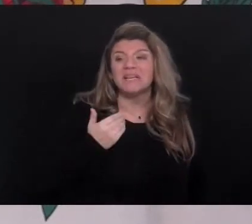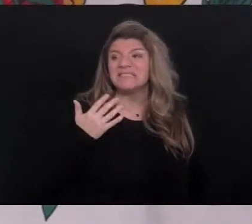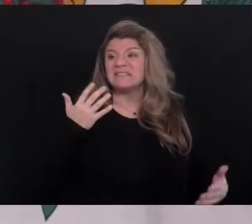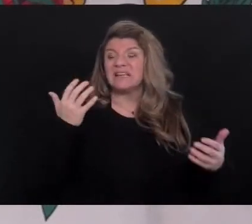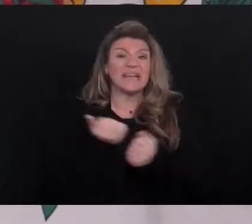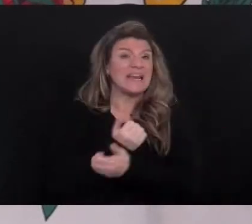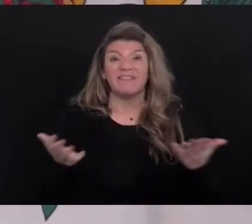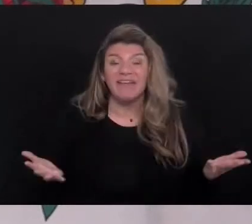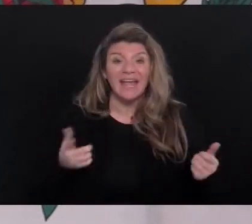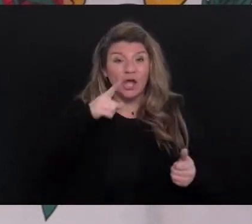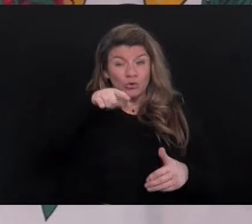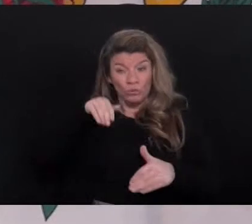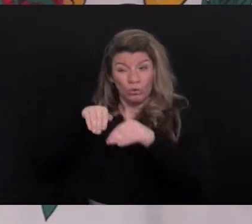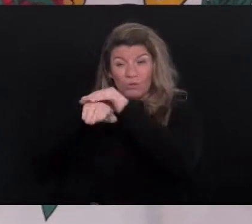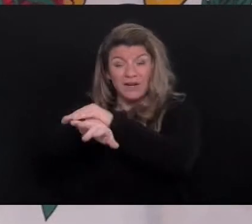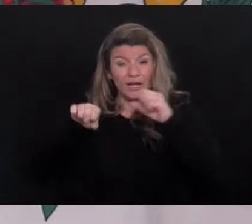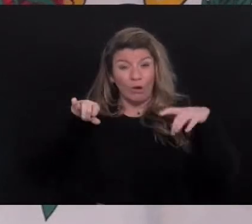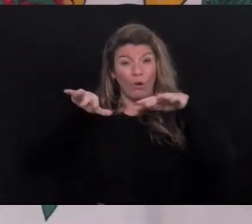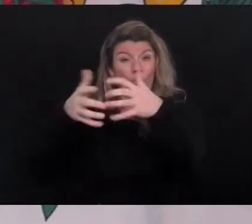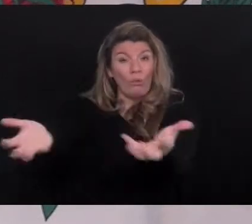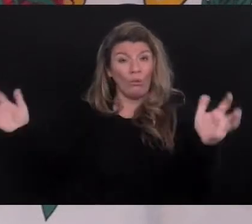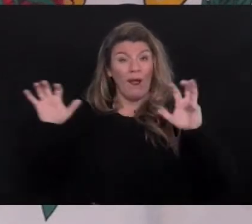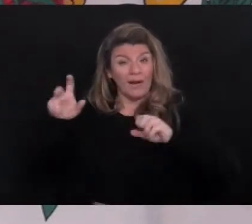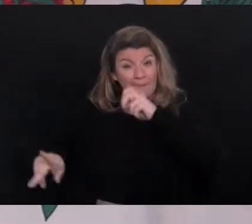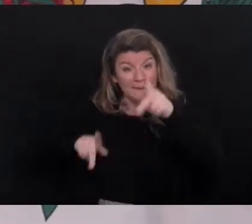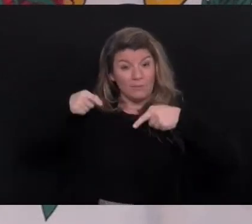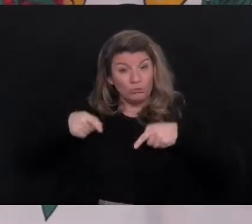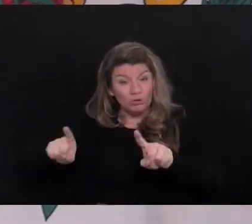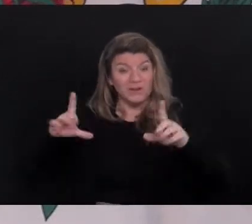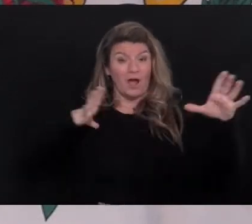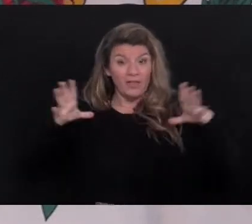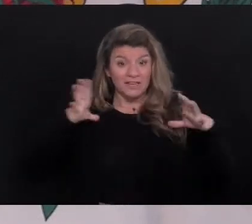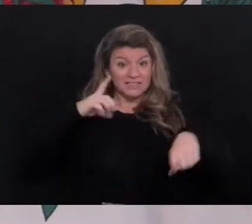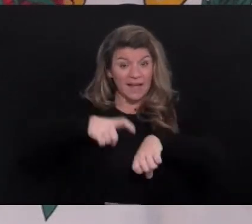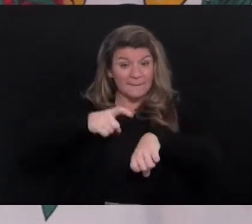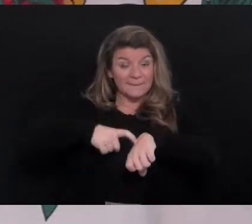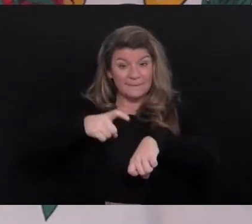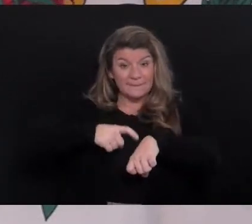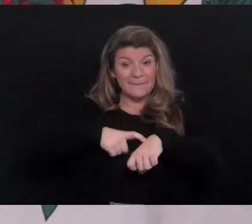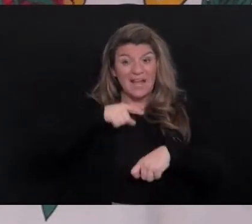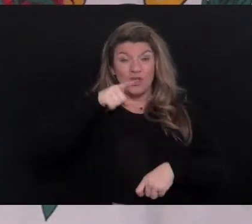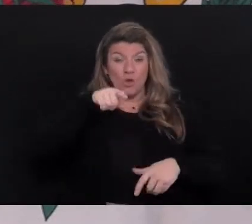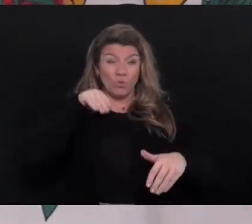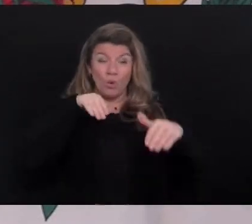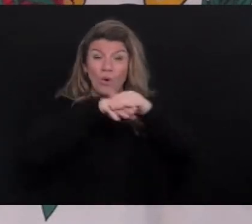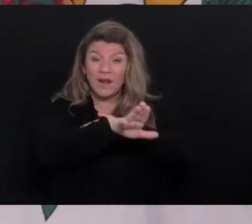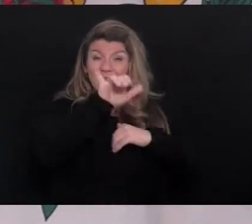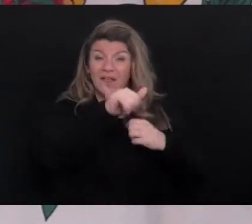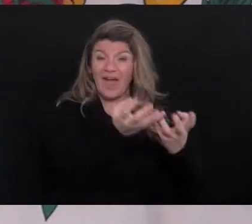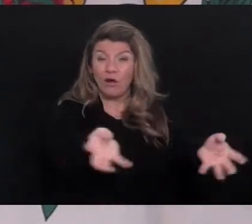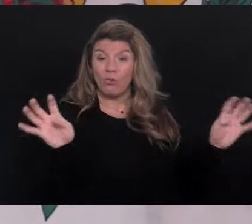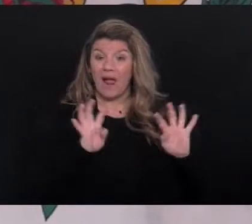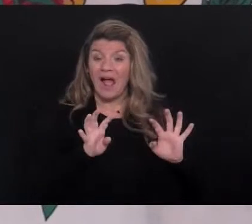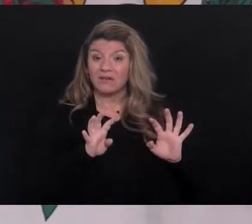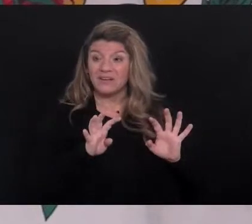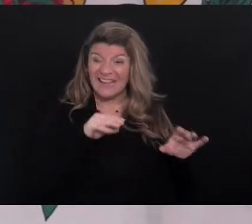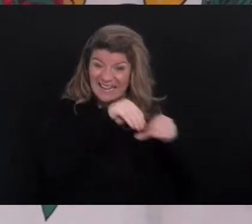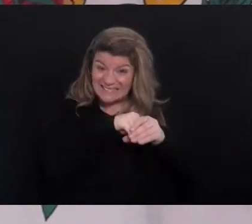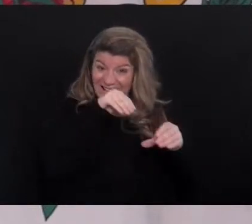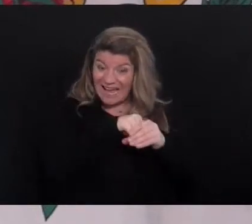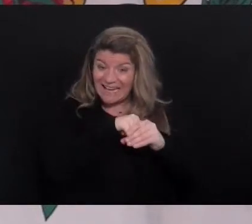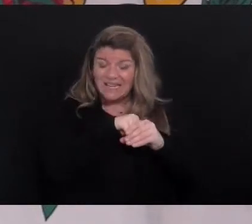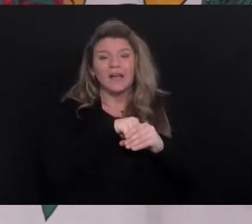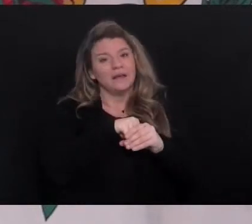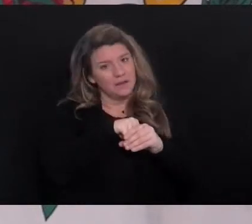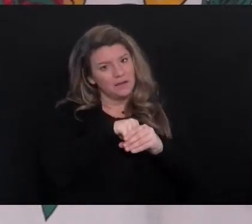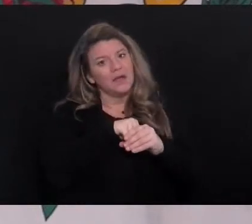and you're going into a crowd of people, especially at this holiday season, and you're going into a crowd of people and everything indoors, wear